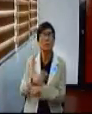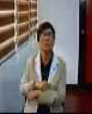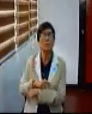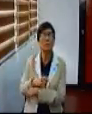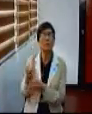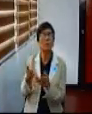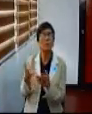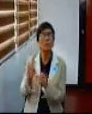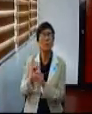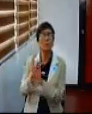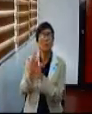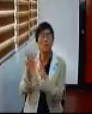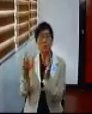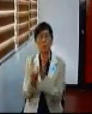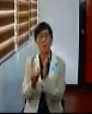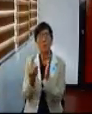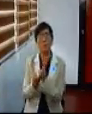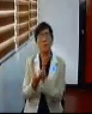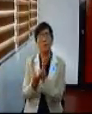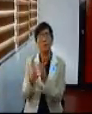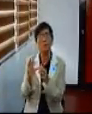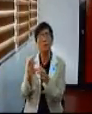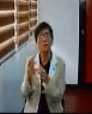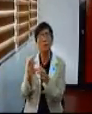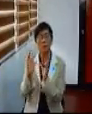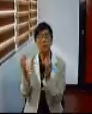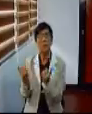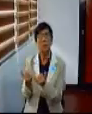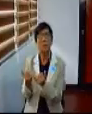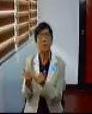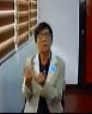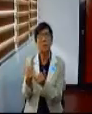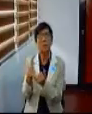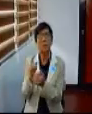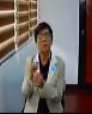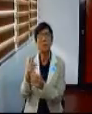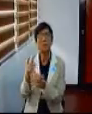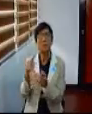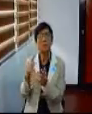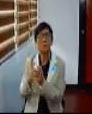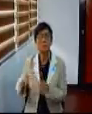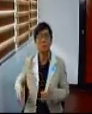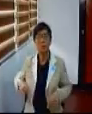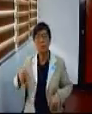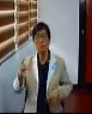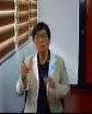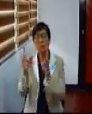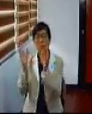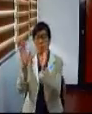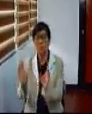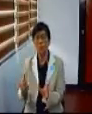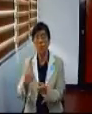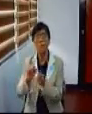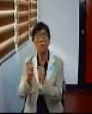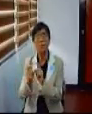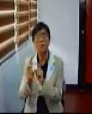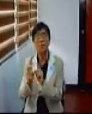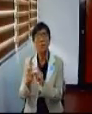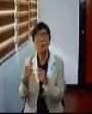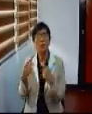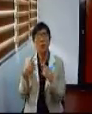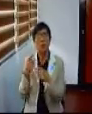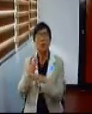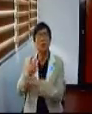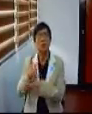is clear evidence that a company, by its contribution to climate change somewhere, has caused